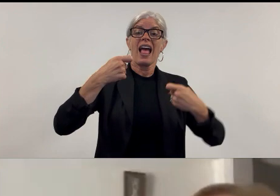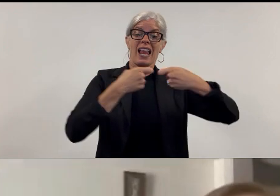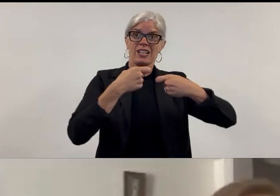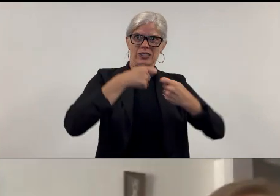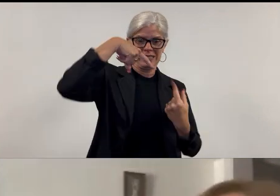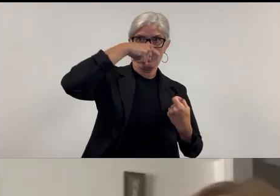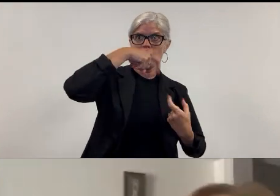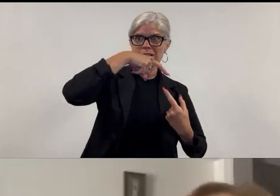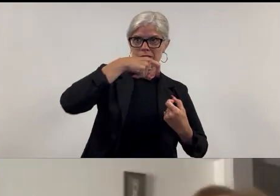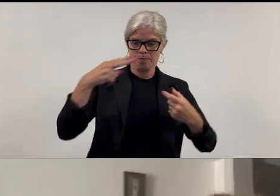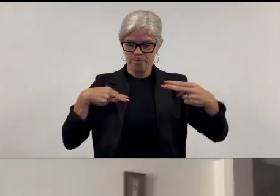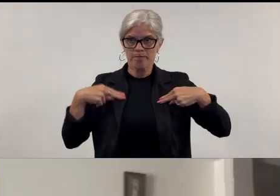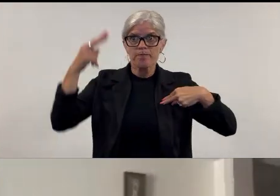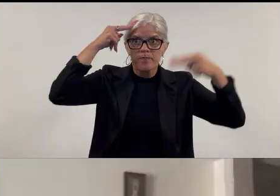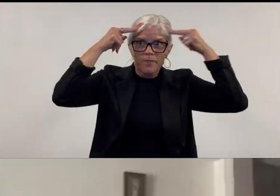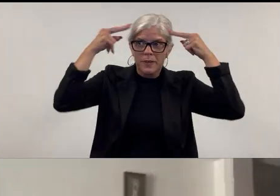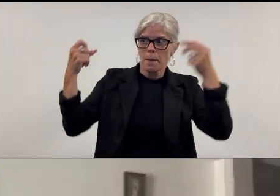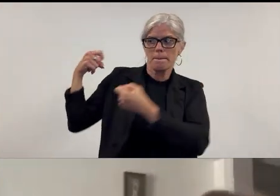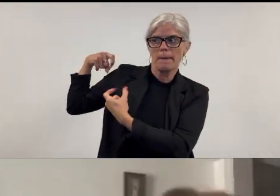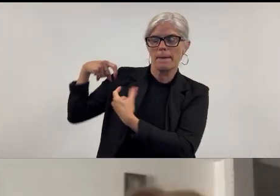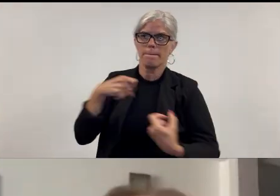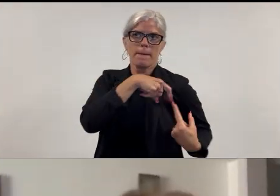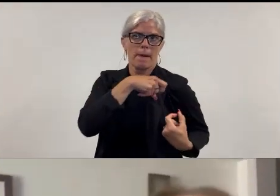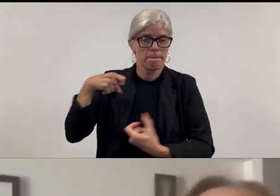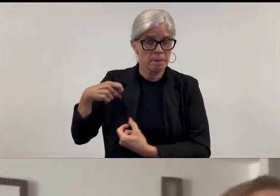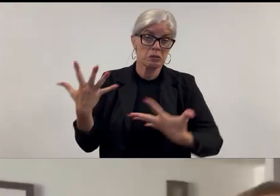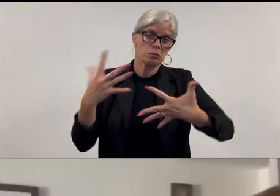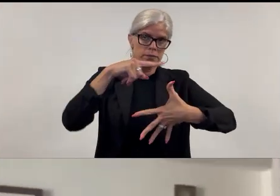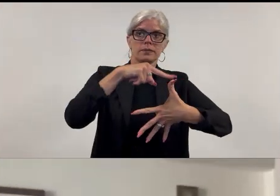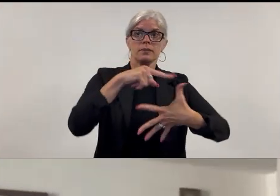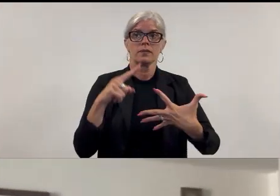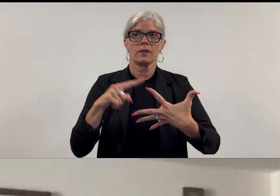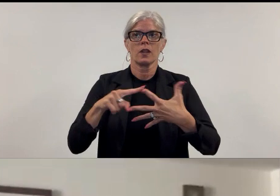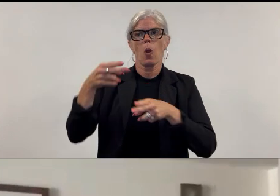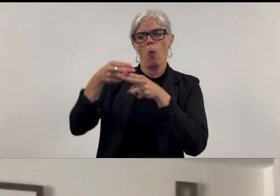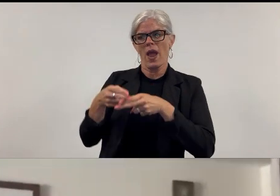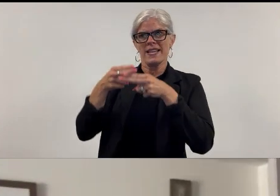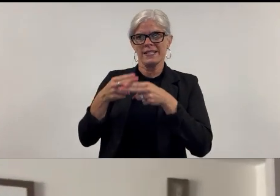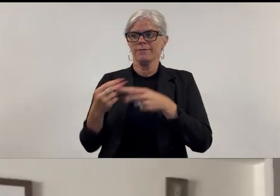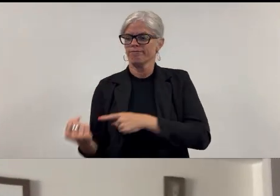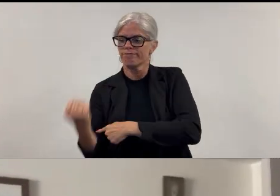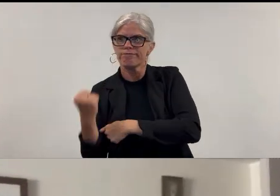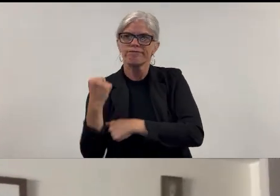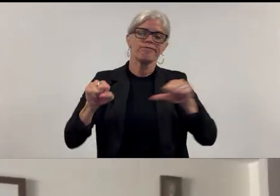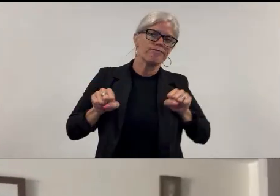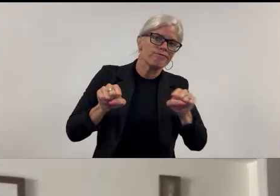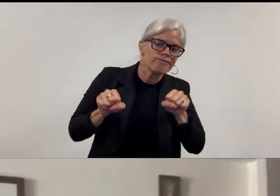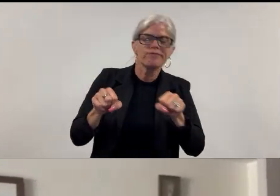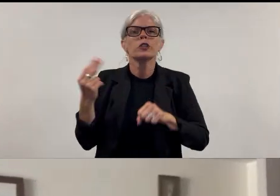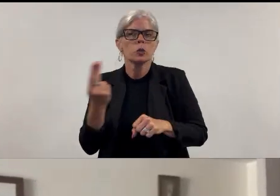interventions, and one of them is electrical stimulation or functional electrical stimulation, and/or the other is weight